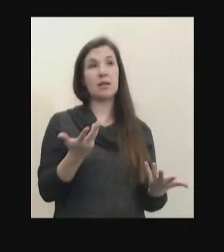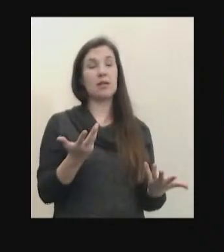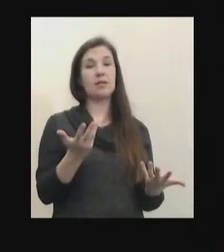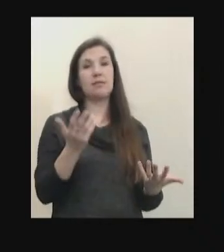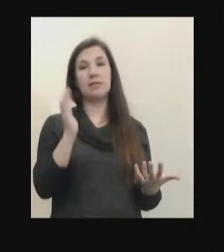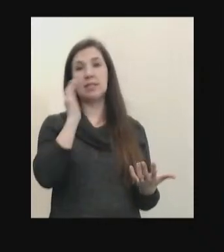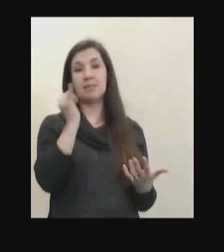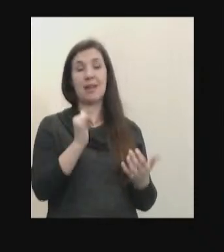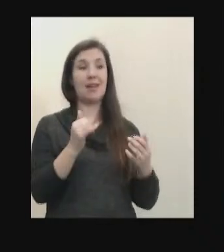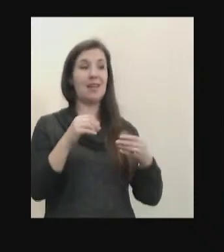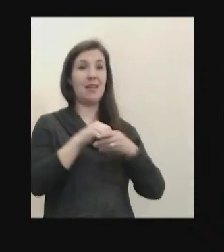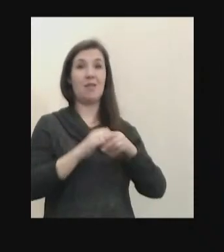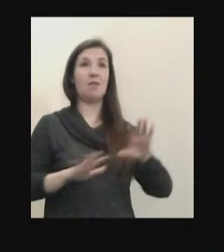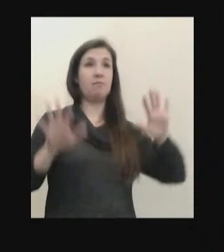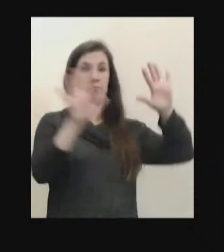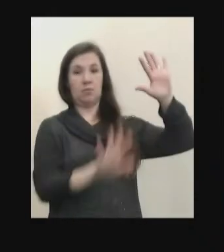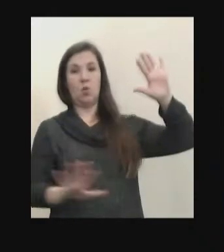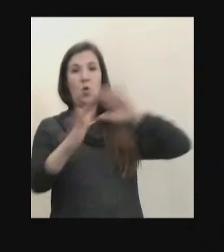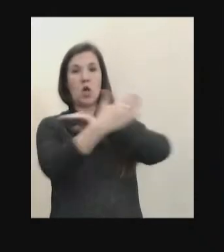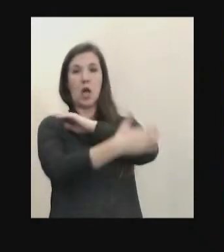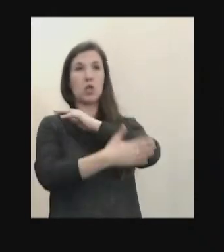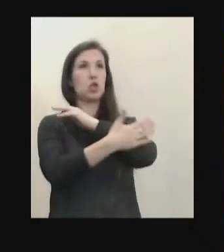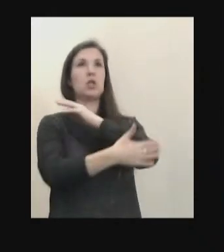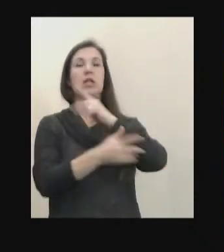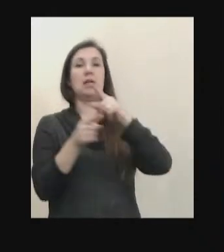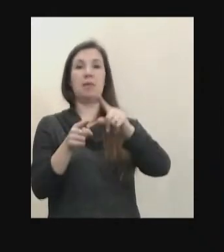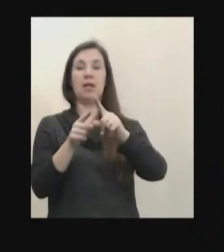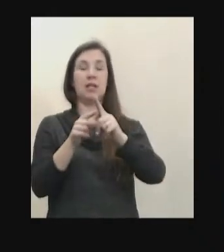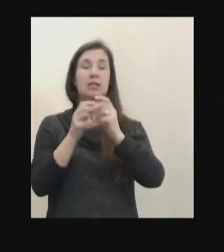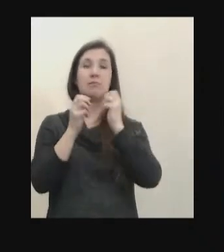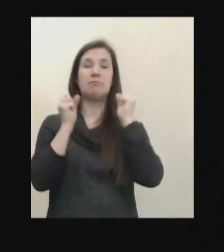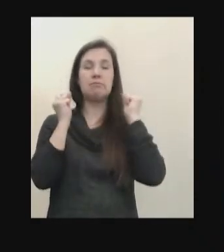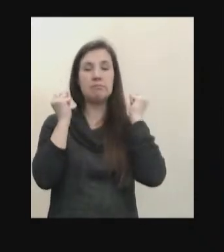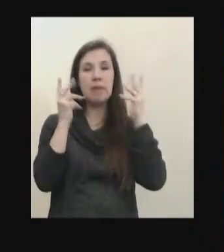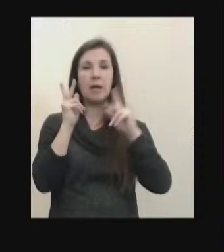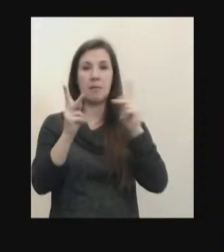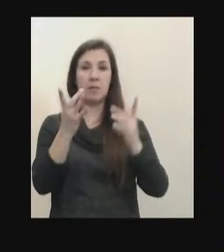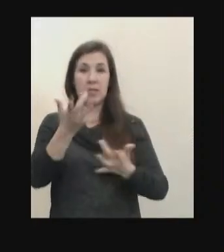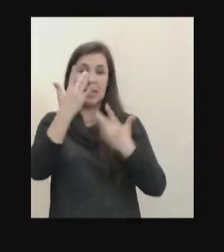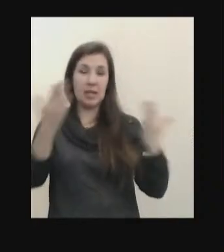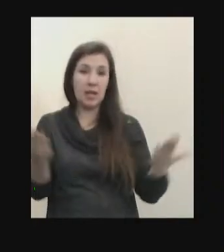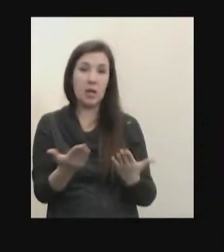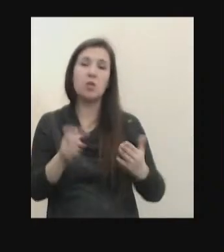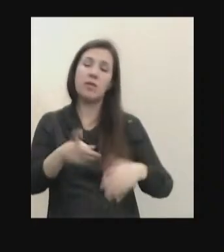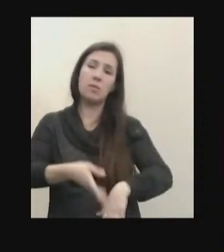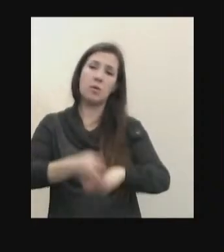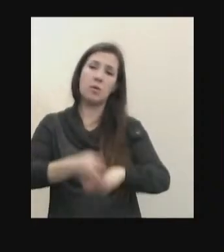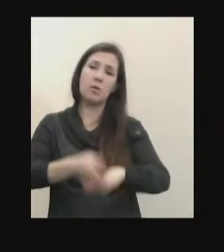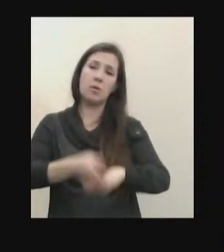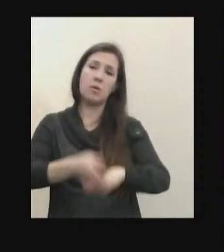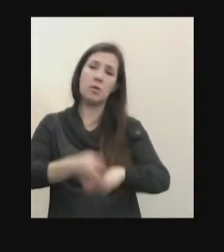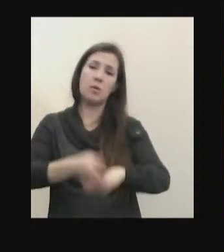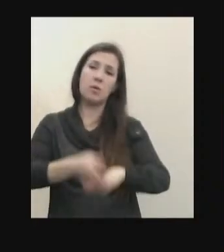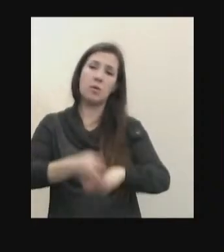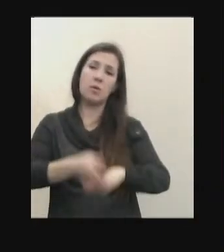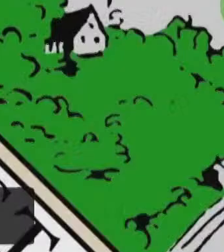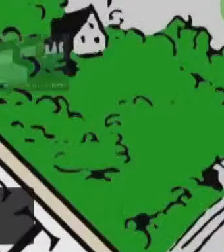right now, and we have to do better to protect our fellow citizens. So be safe and well to all, and have a happy